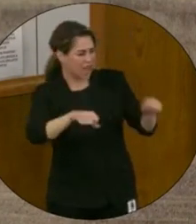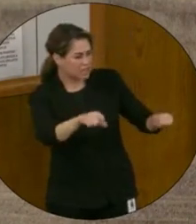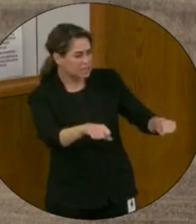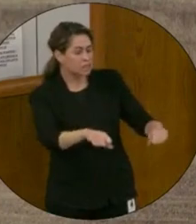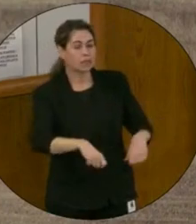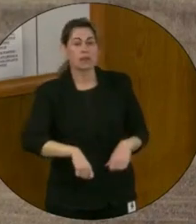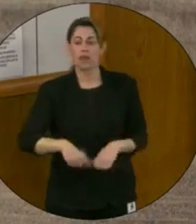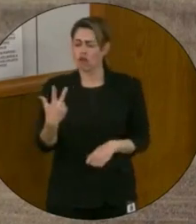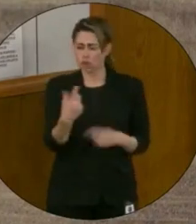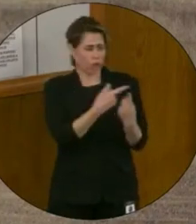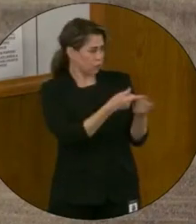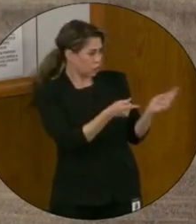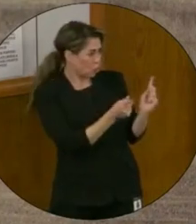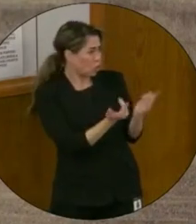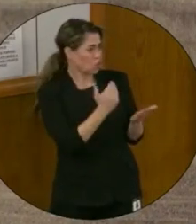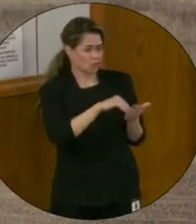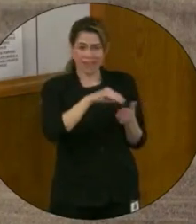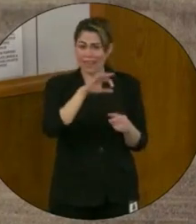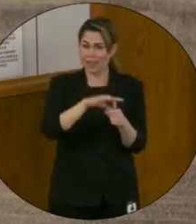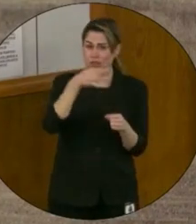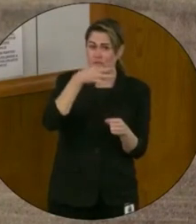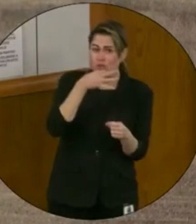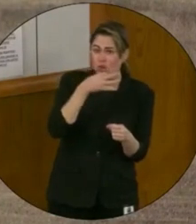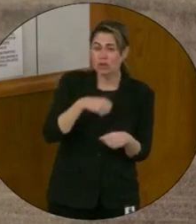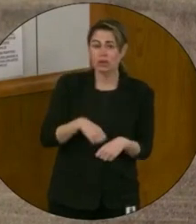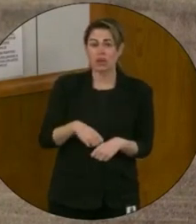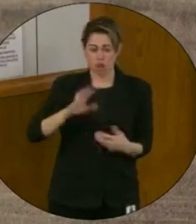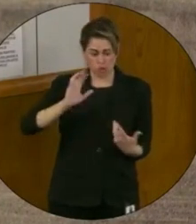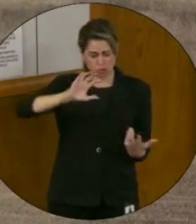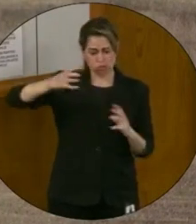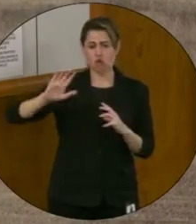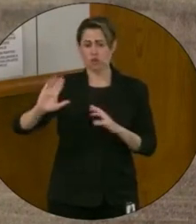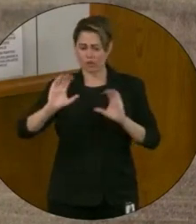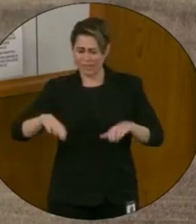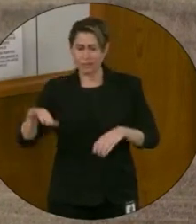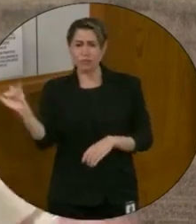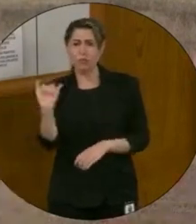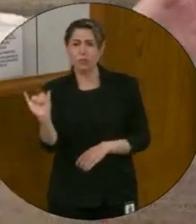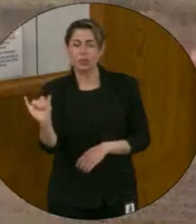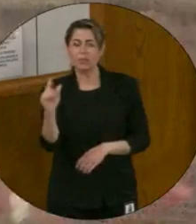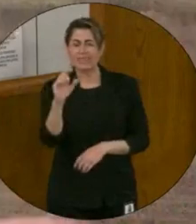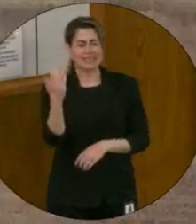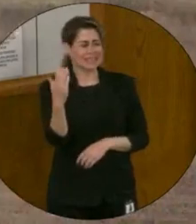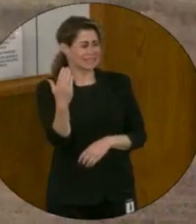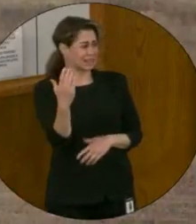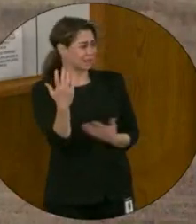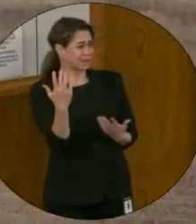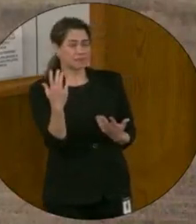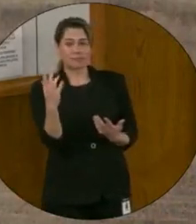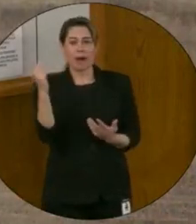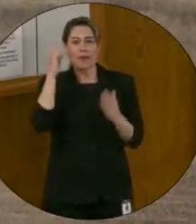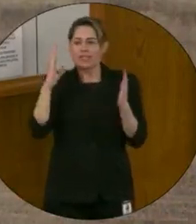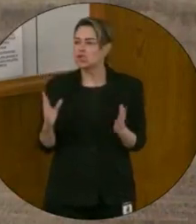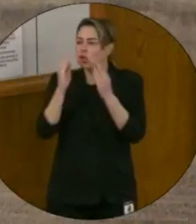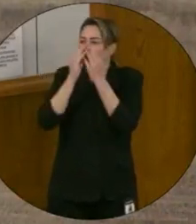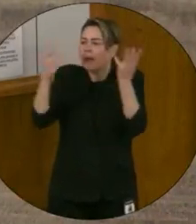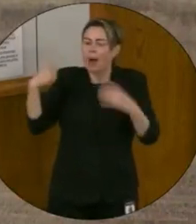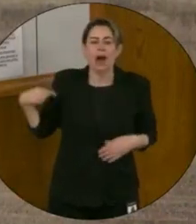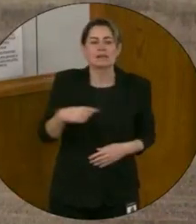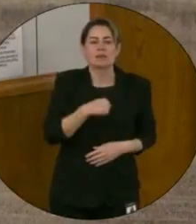3 of you are up for reelection. They're going to screw up your chances too, because that seems to be all politicians care about.